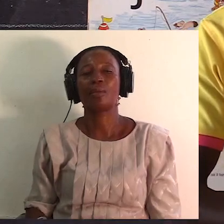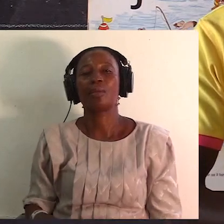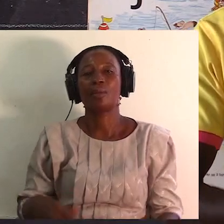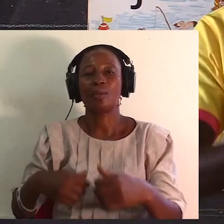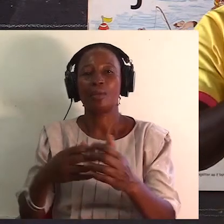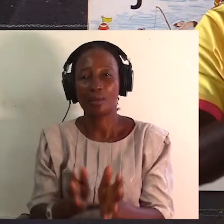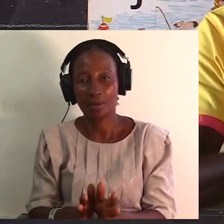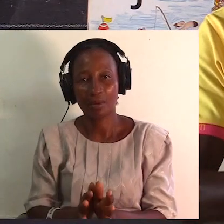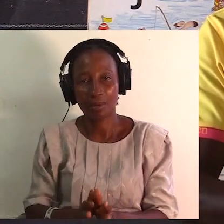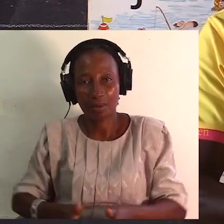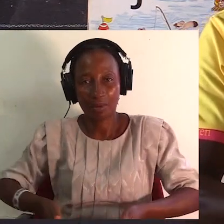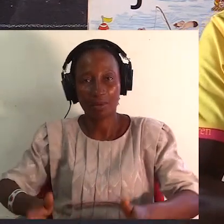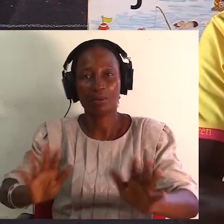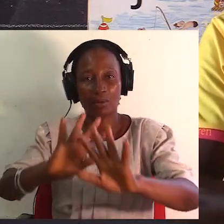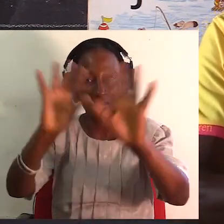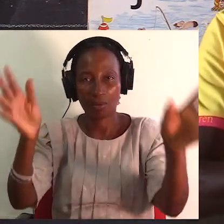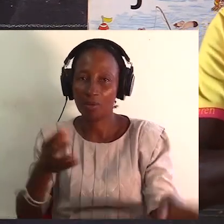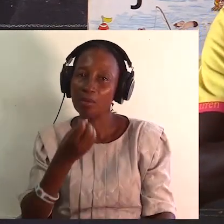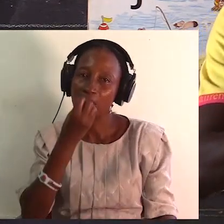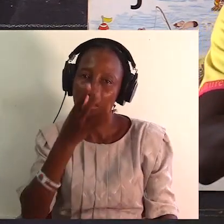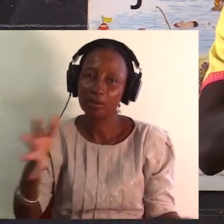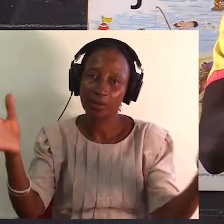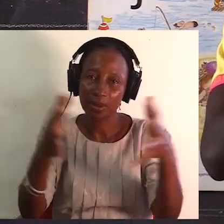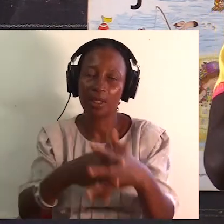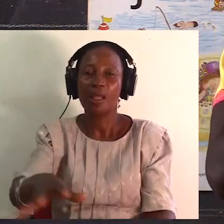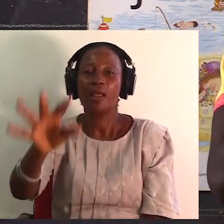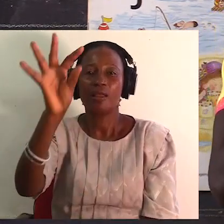Class, let us all say it together.